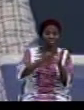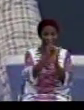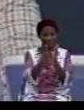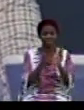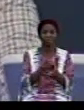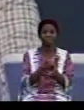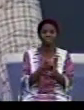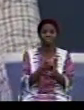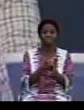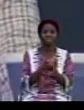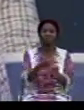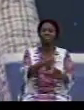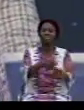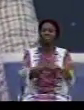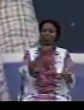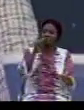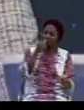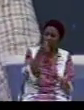Long-suffering towards you.